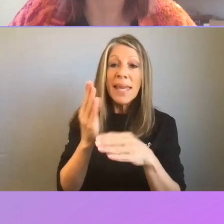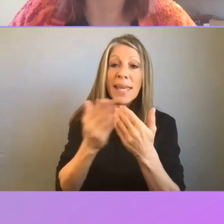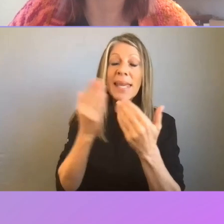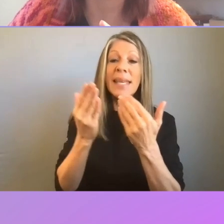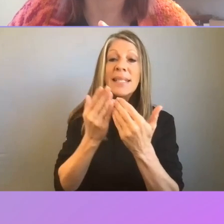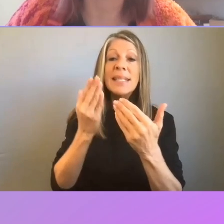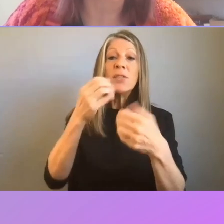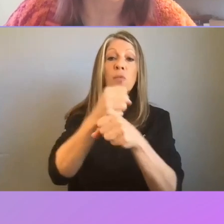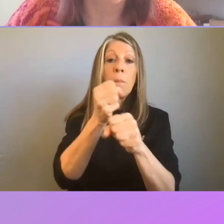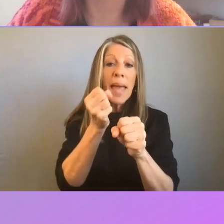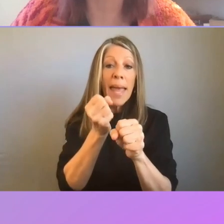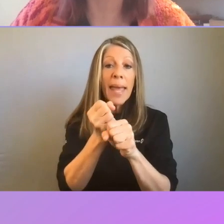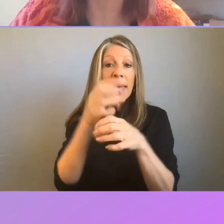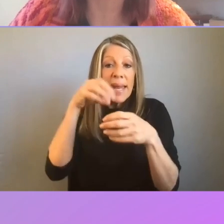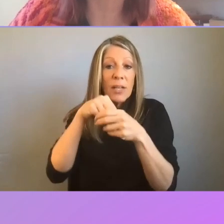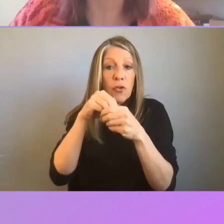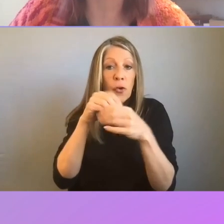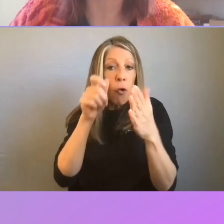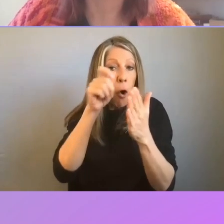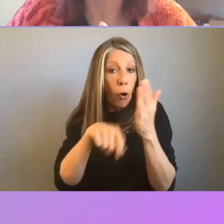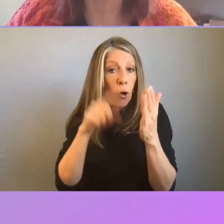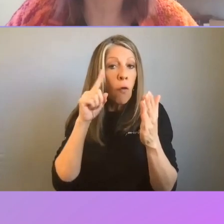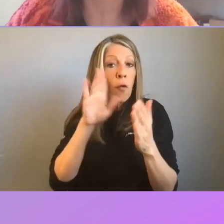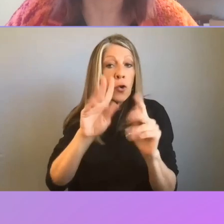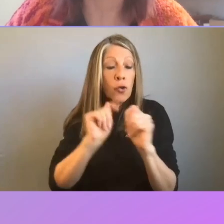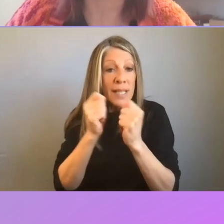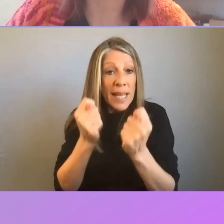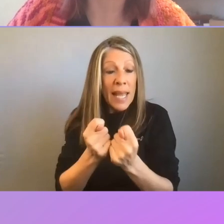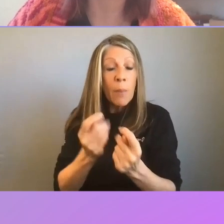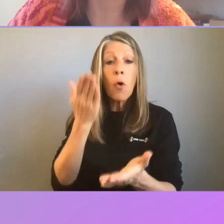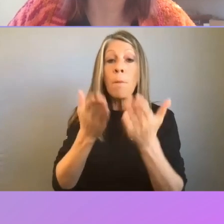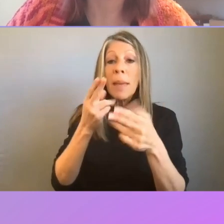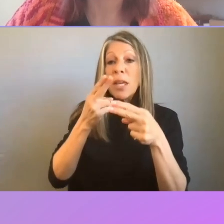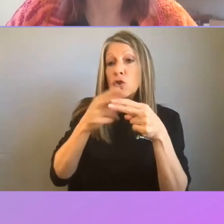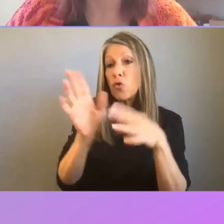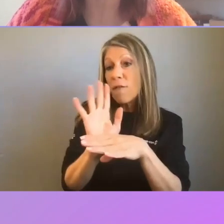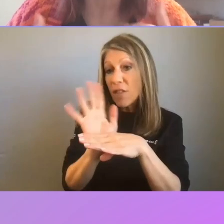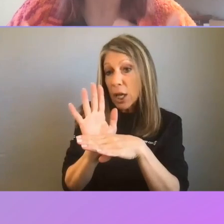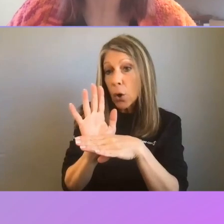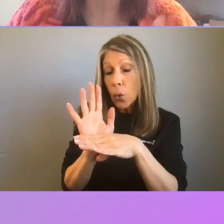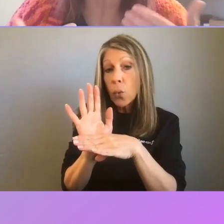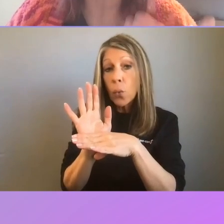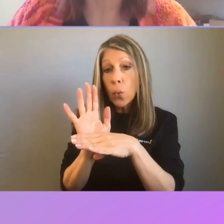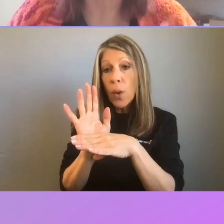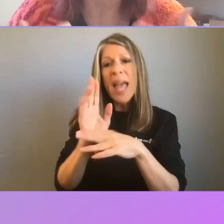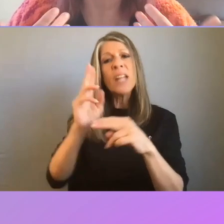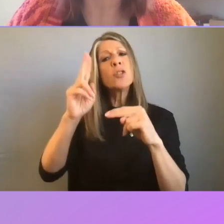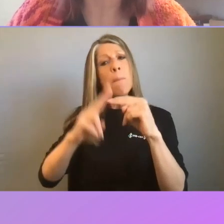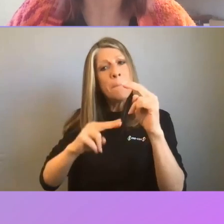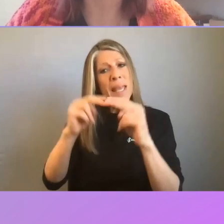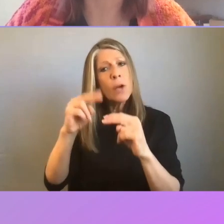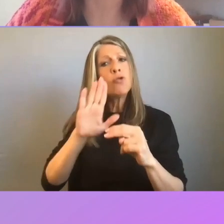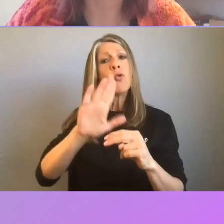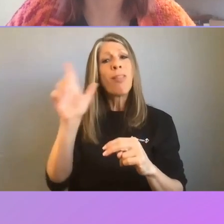create an internal article for your team, or maybe a short video, and just build your library